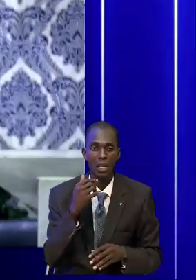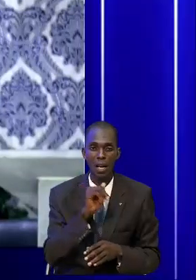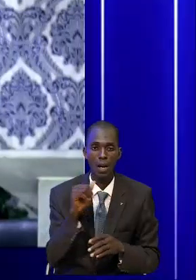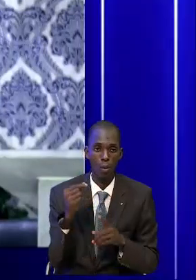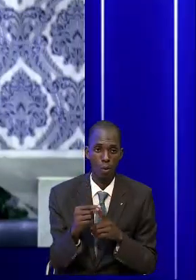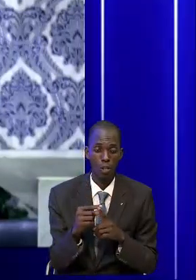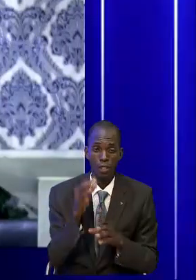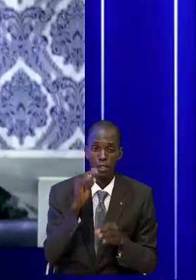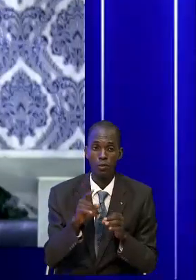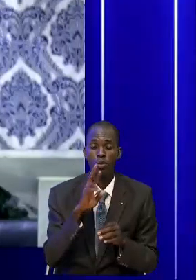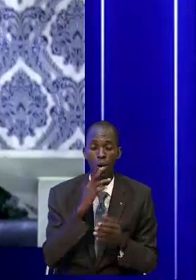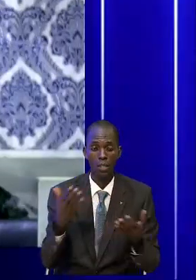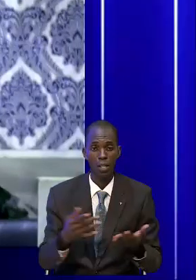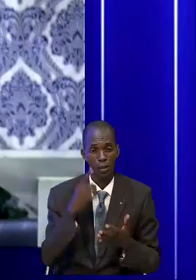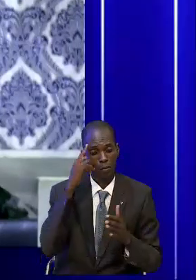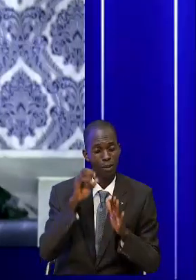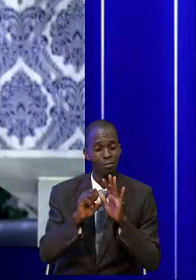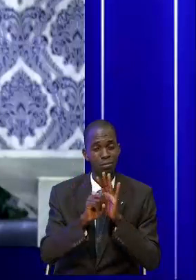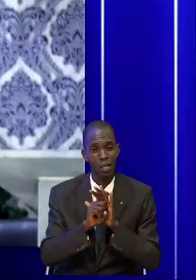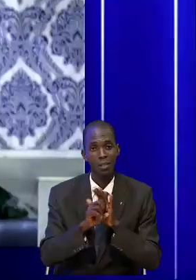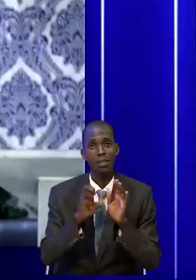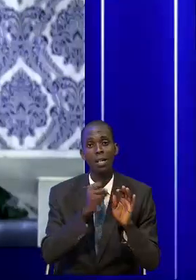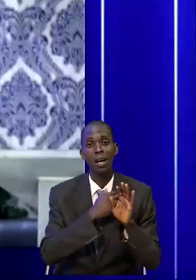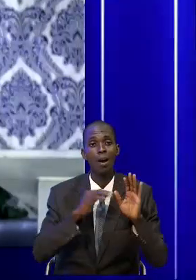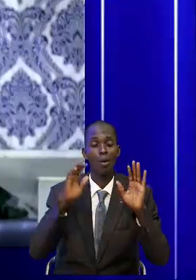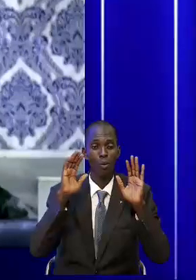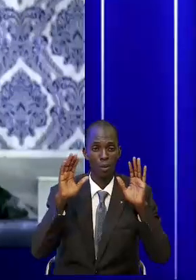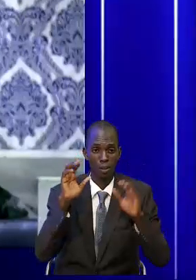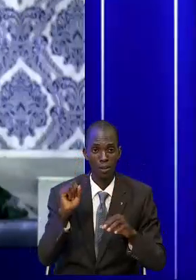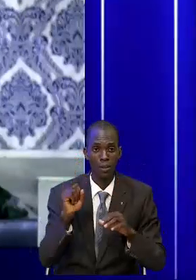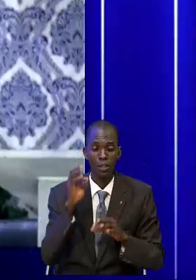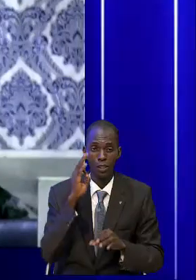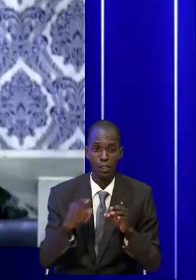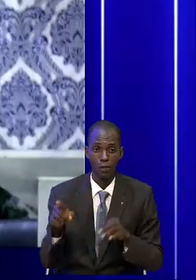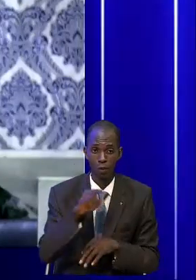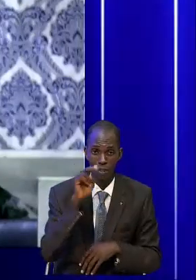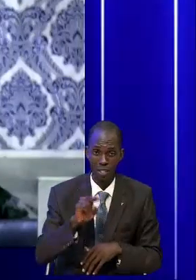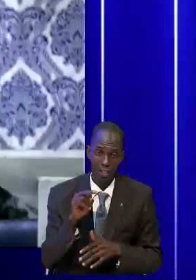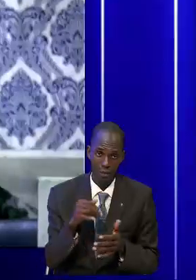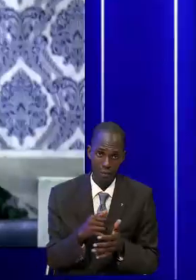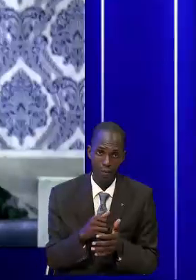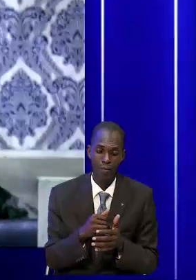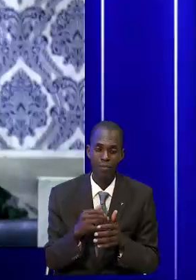pray, he declared, he said a word. He said, if you are here for signs and wonders,